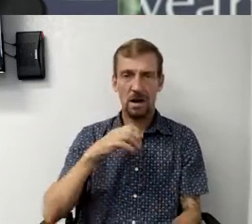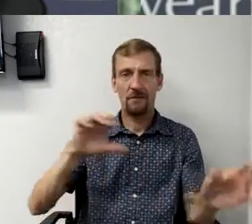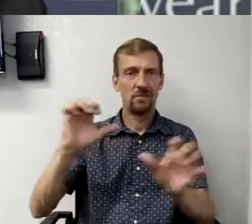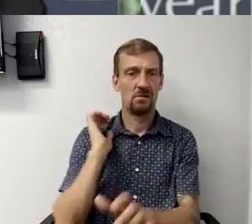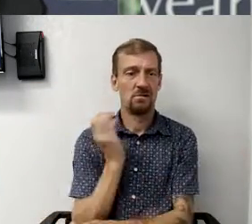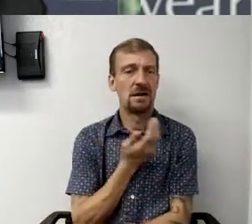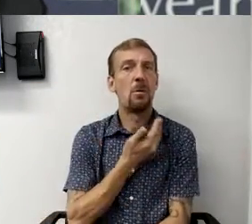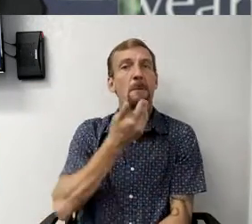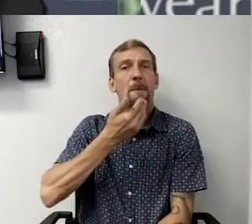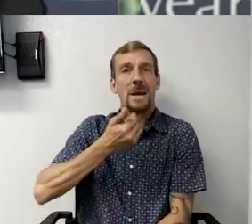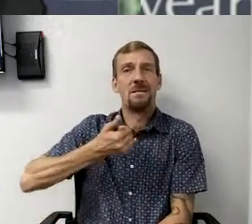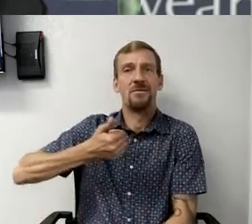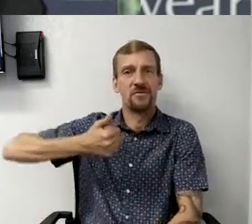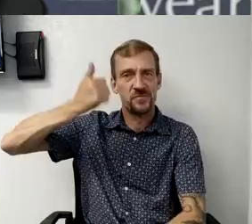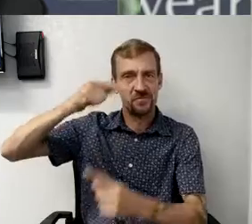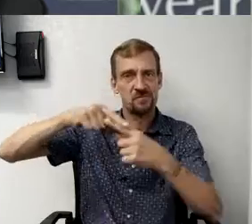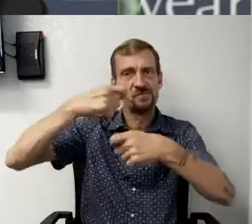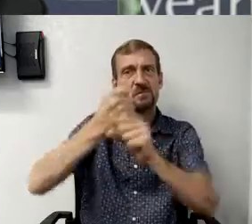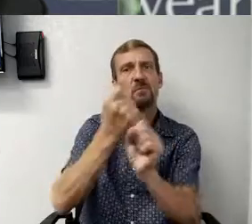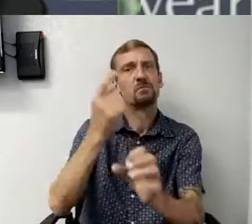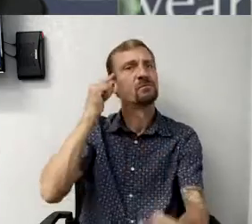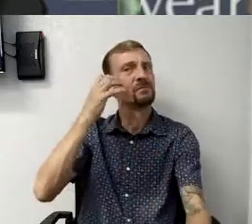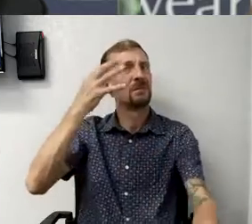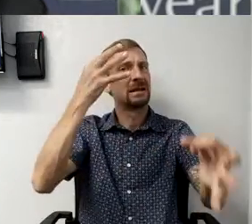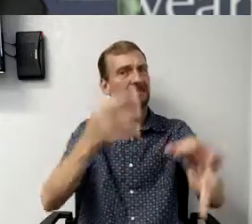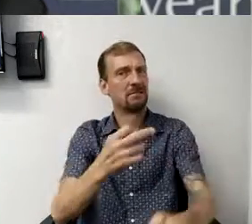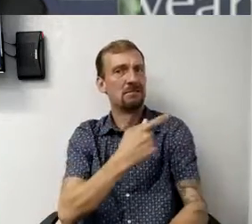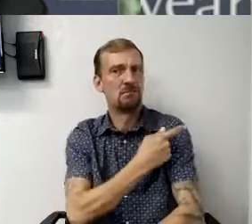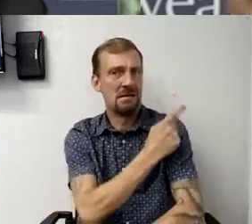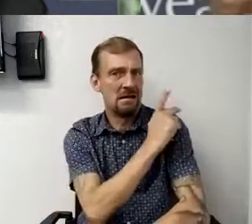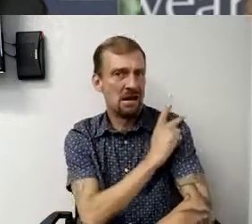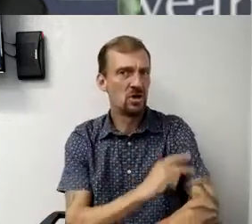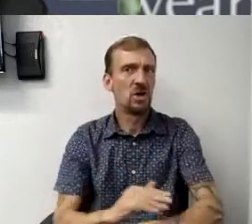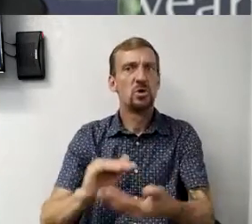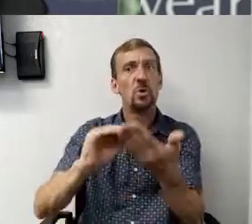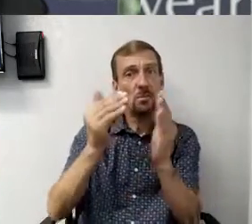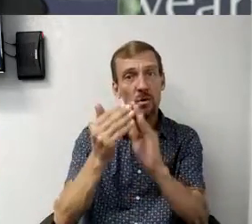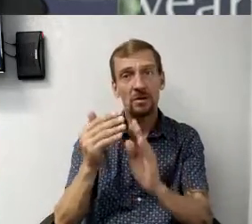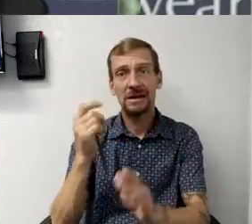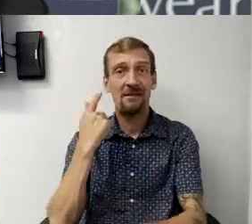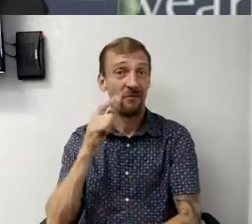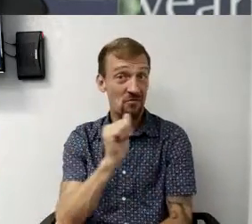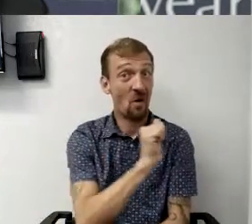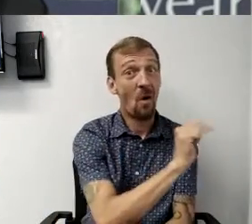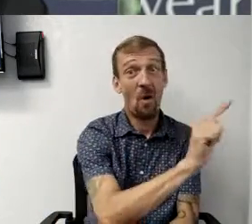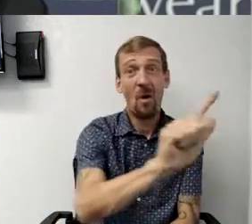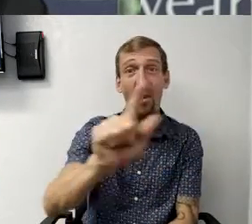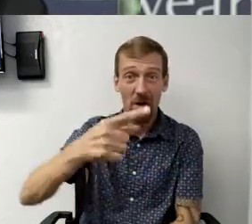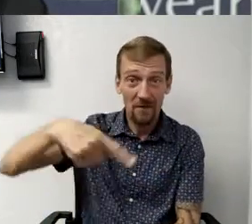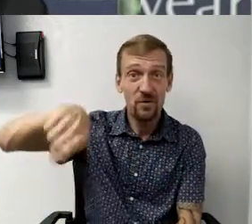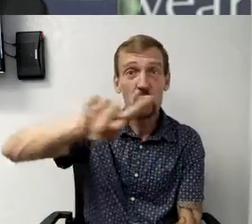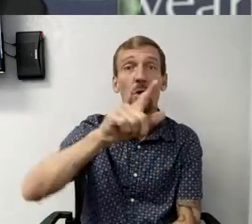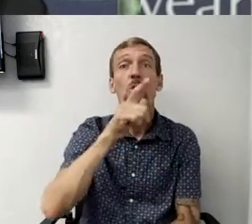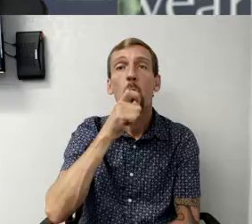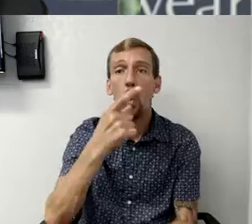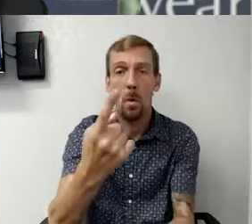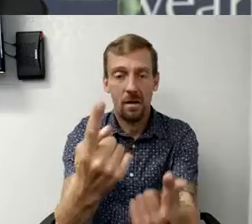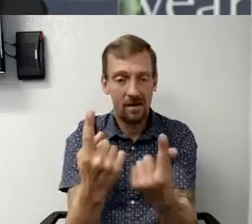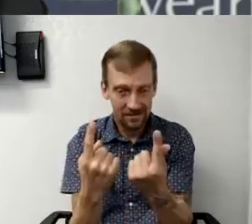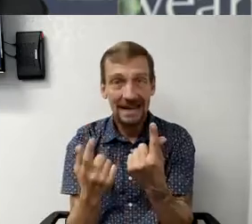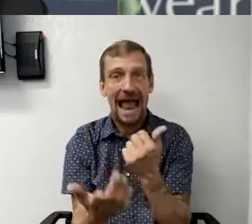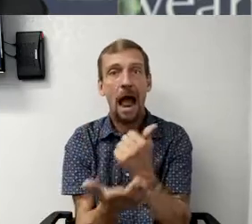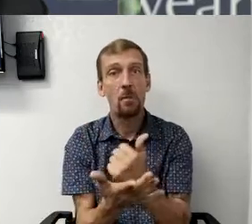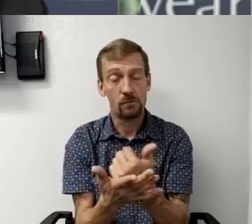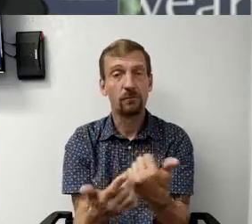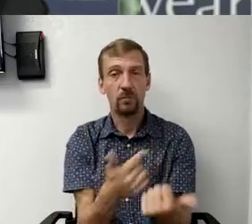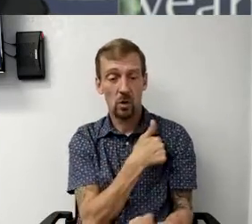best to make the best decisions for our patients, for our community, for everybody that comes to us. And we